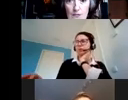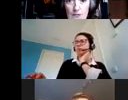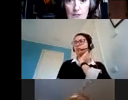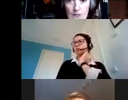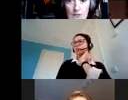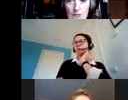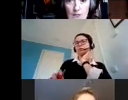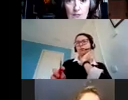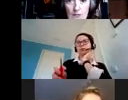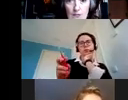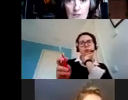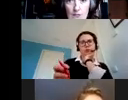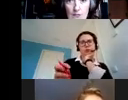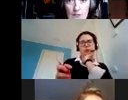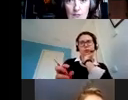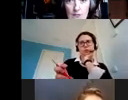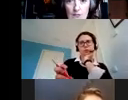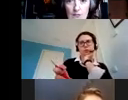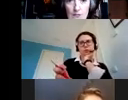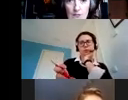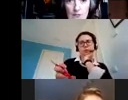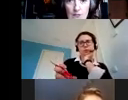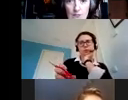legal instruments such as the Decreto Cura Italia,